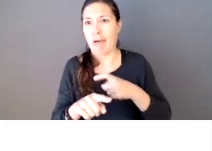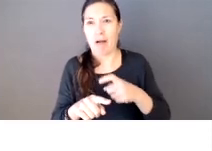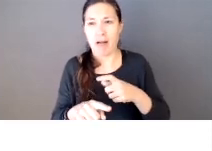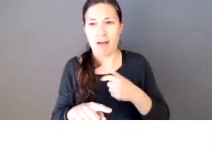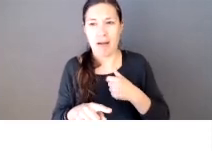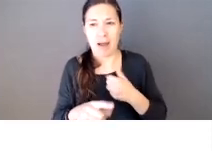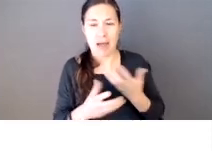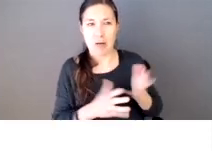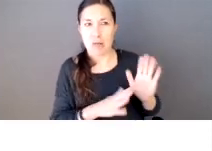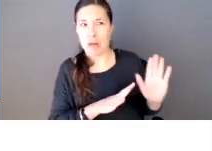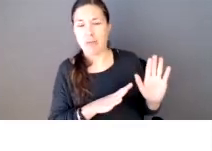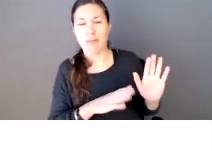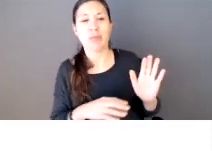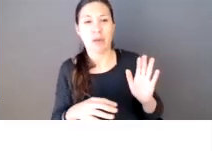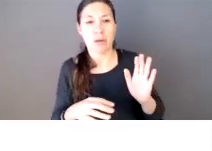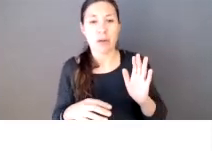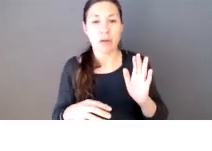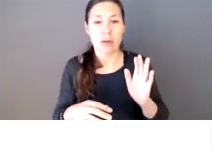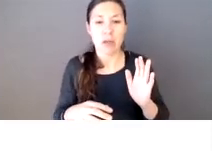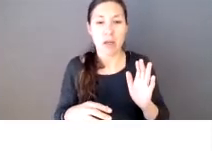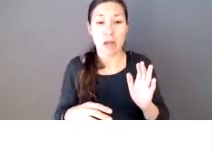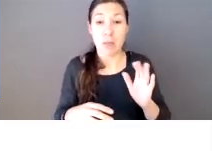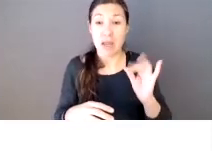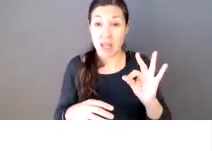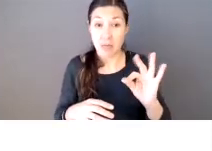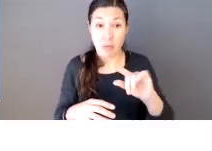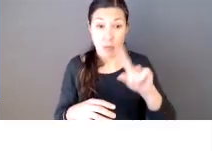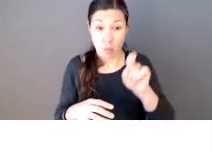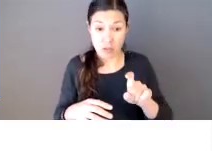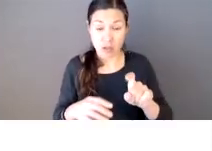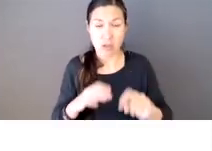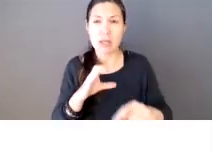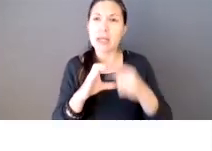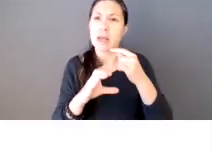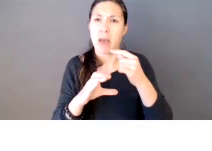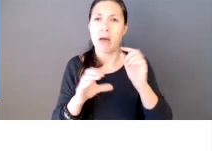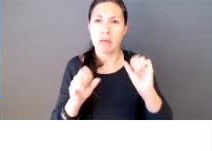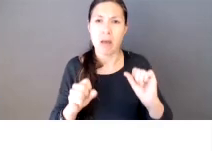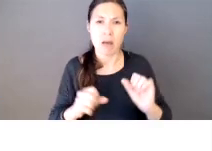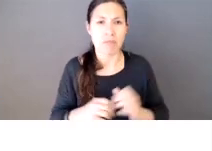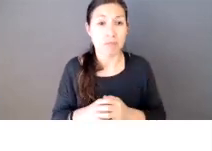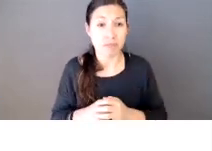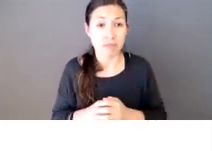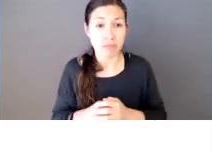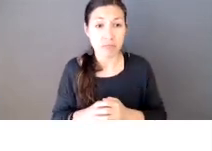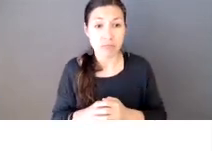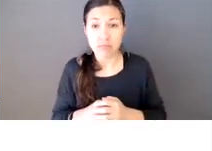about something, you know, send us an email and we can certainly connect by phone at that point if we need to.